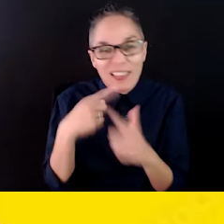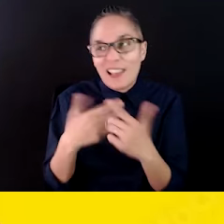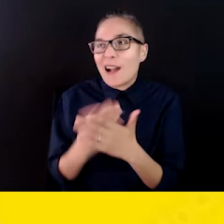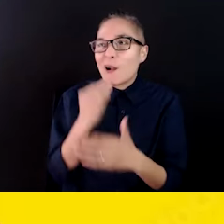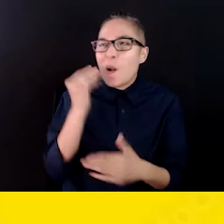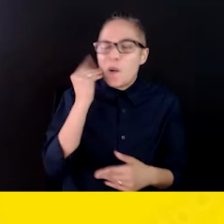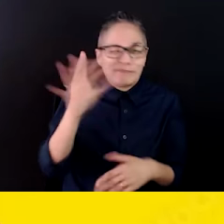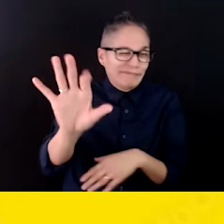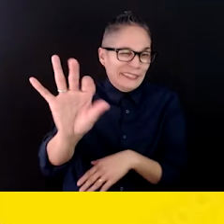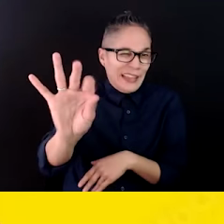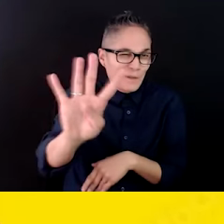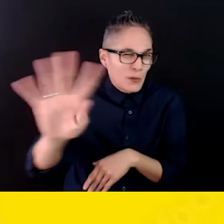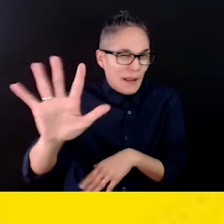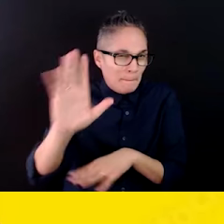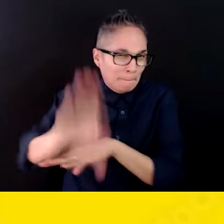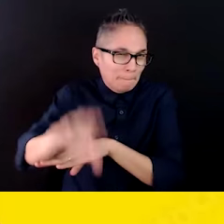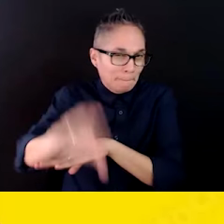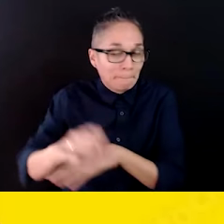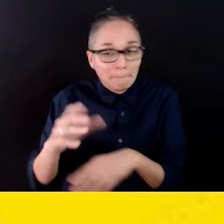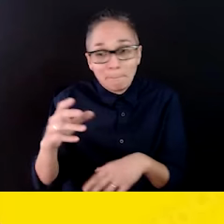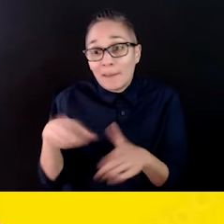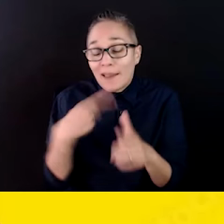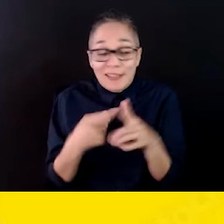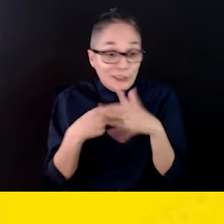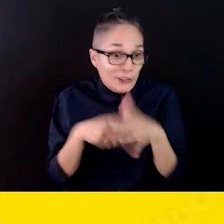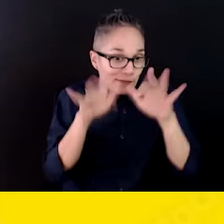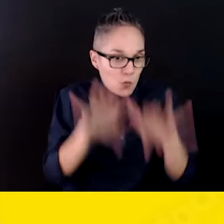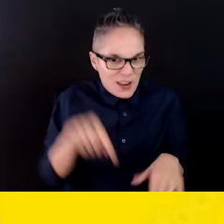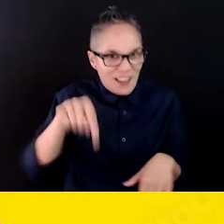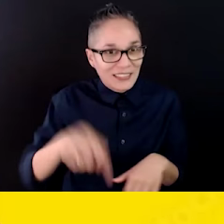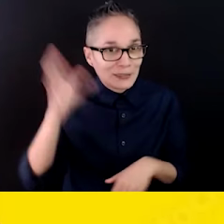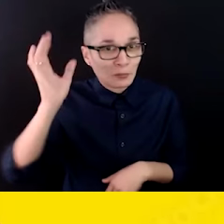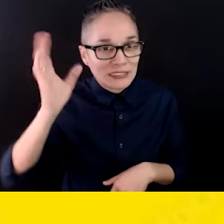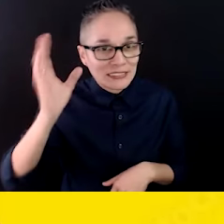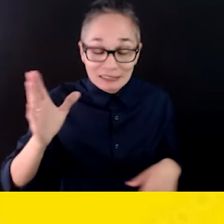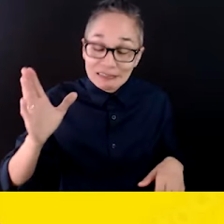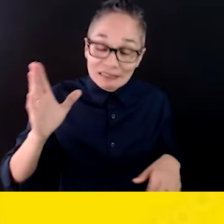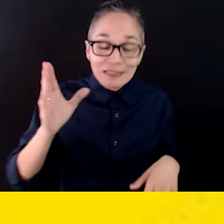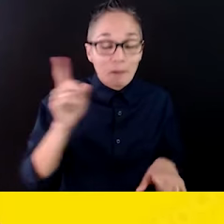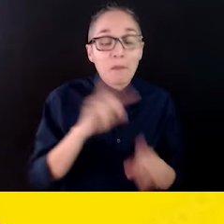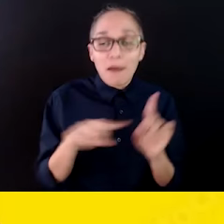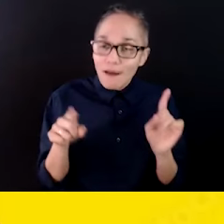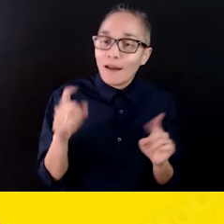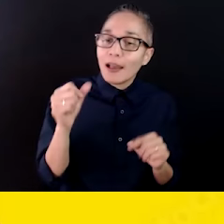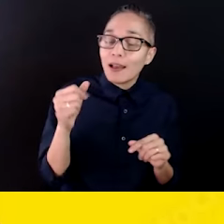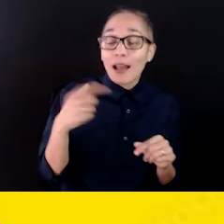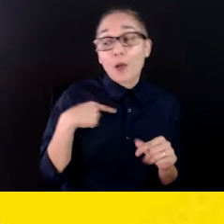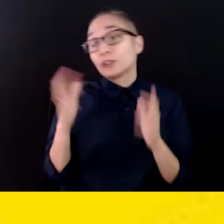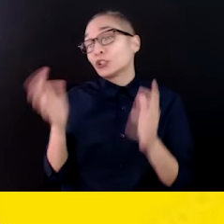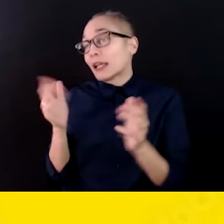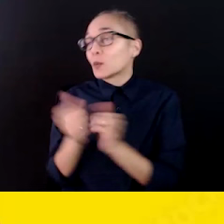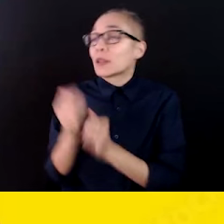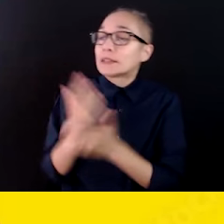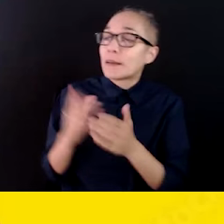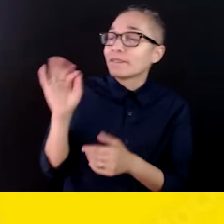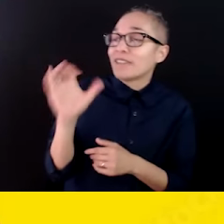about 9:45, and then I jumped into this presentation. So yay. But when I was talking to some of the